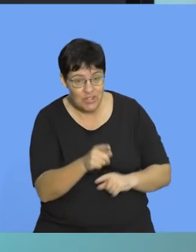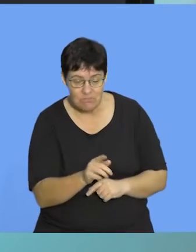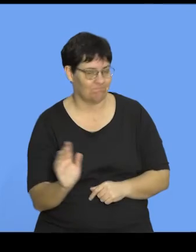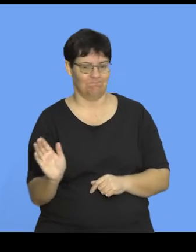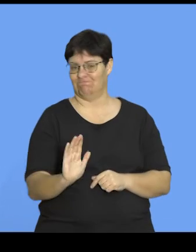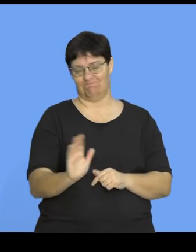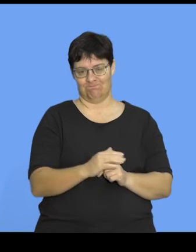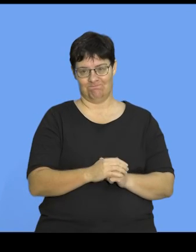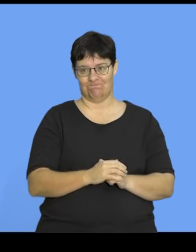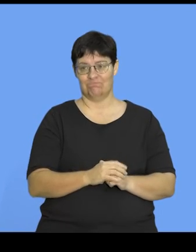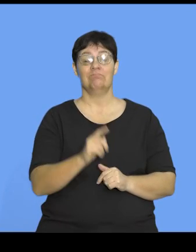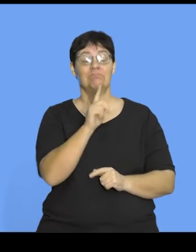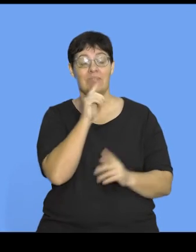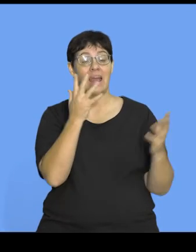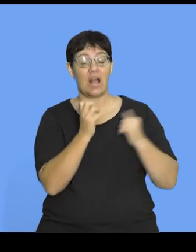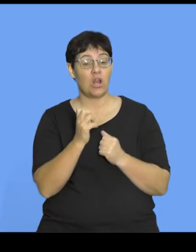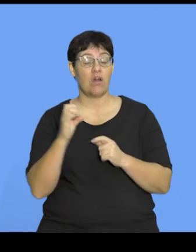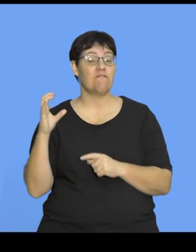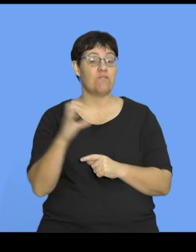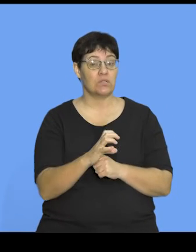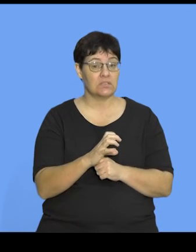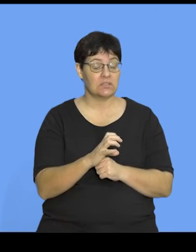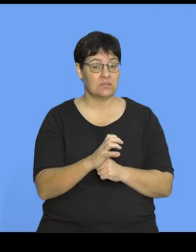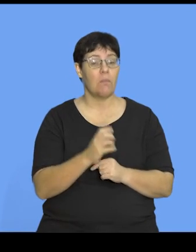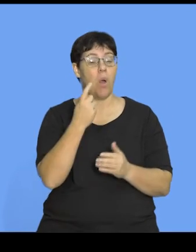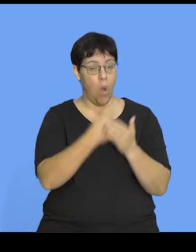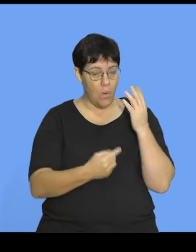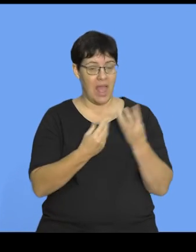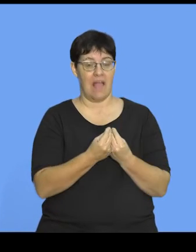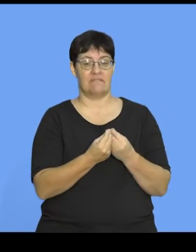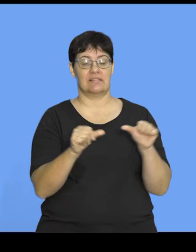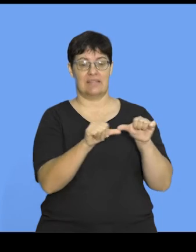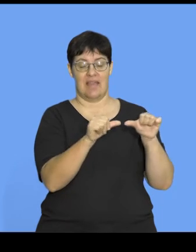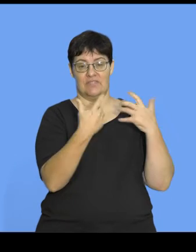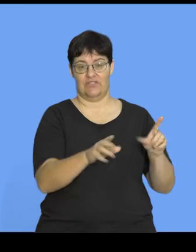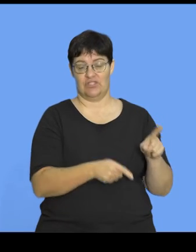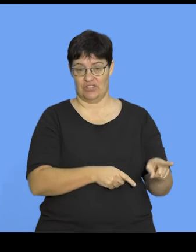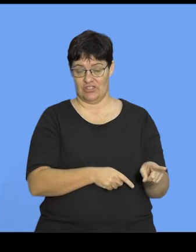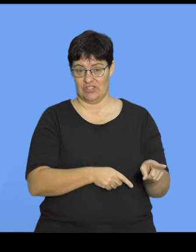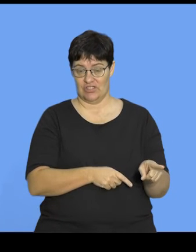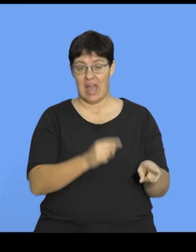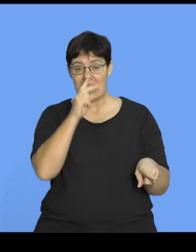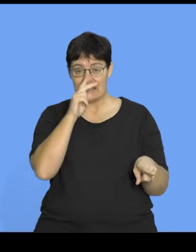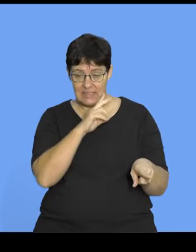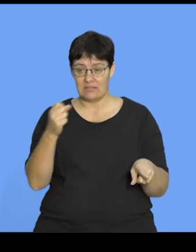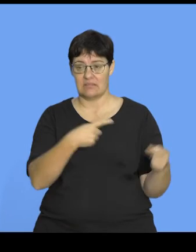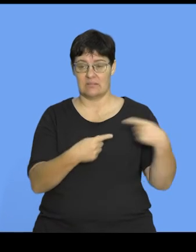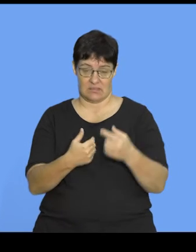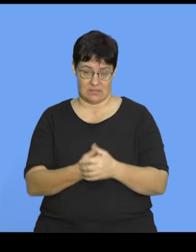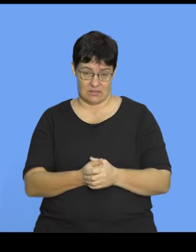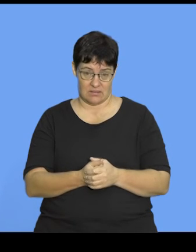yet. Calculate the force. I've only got magnitude here. I have to put a